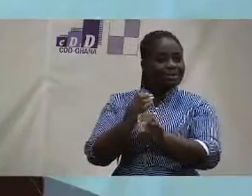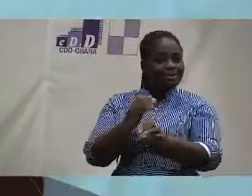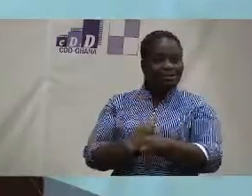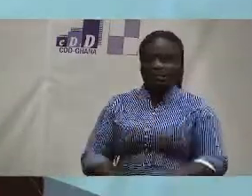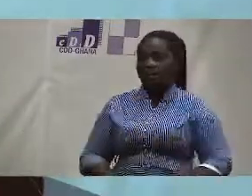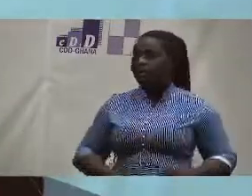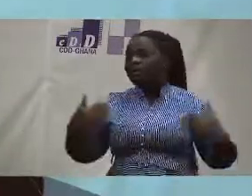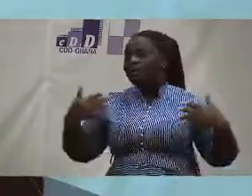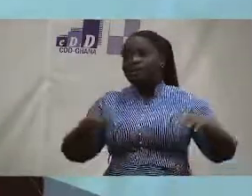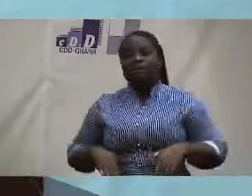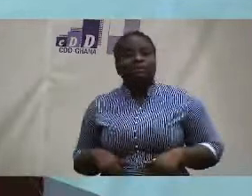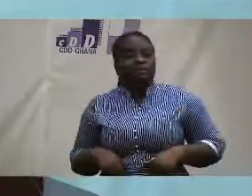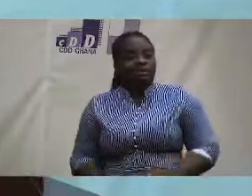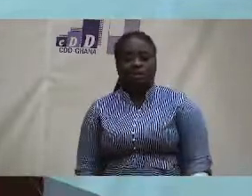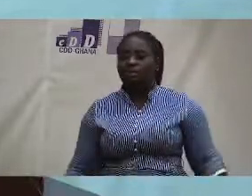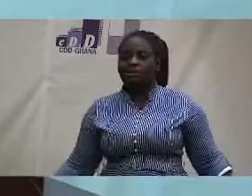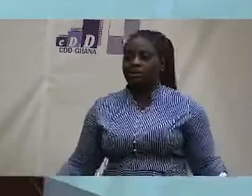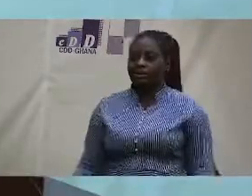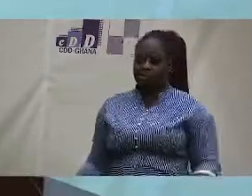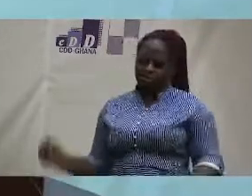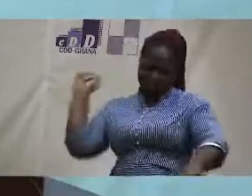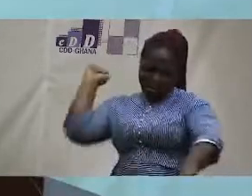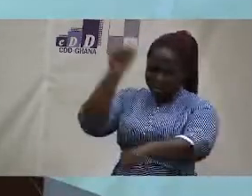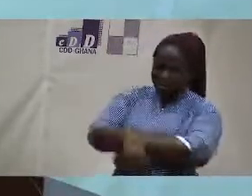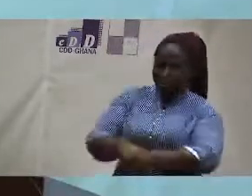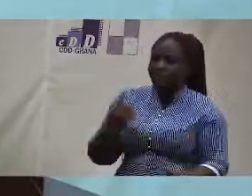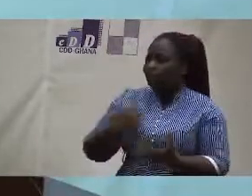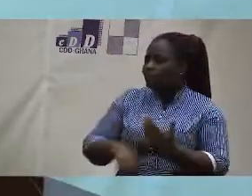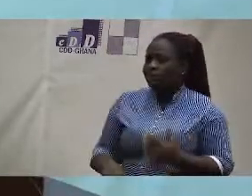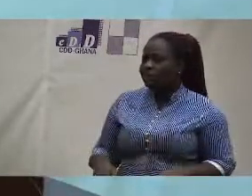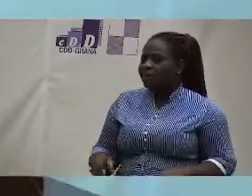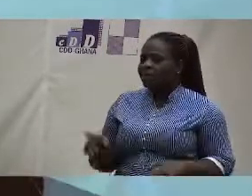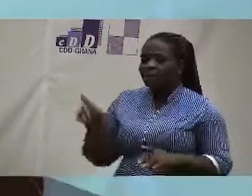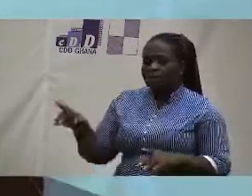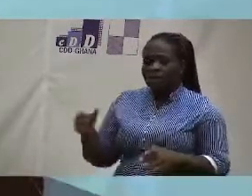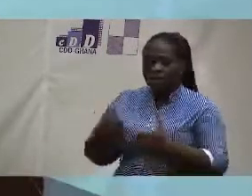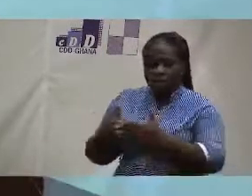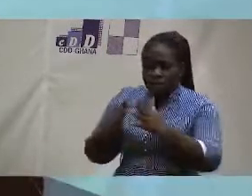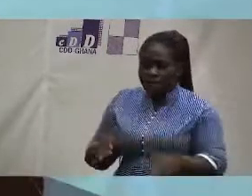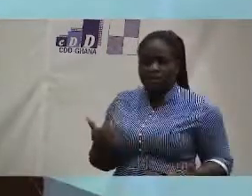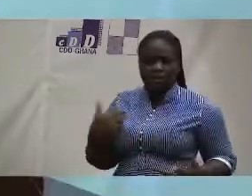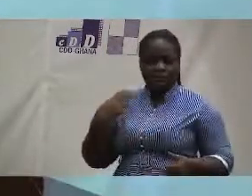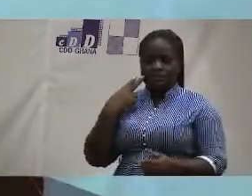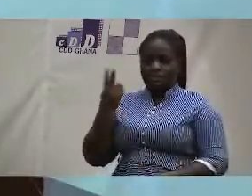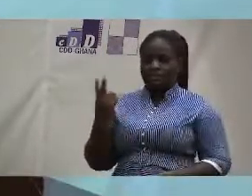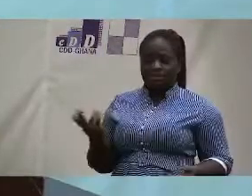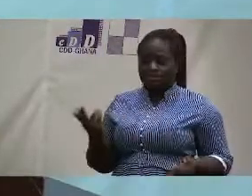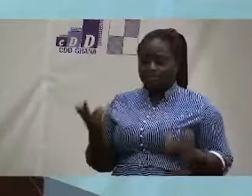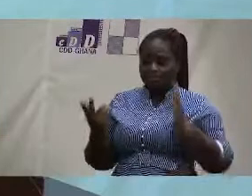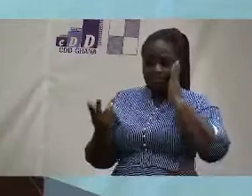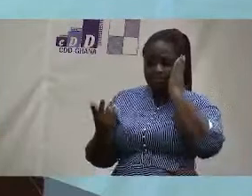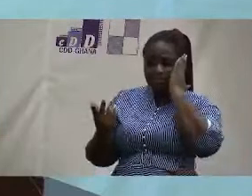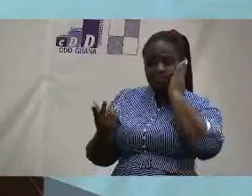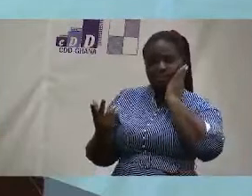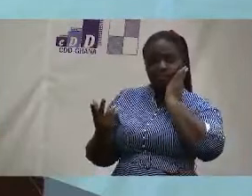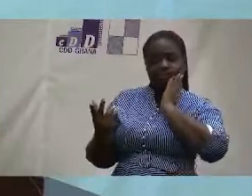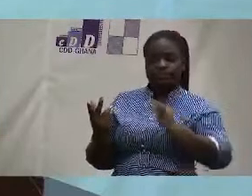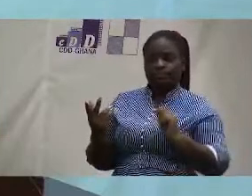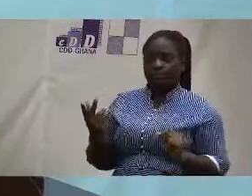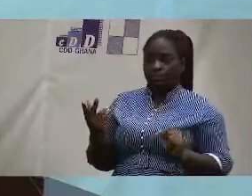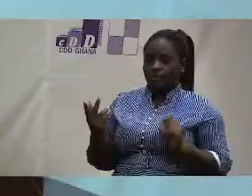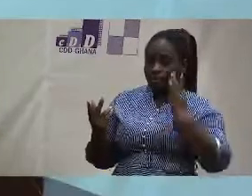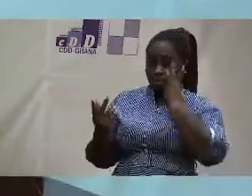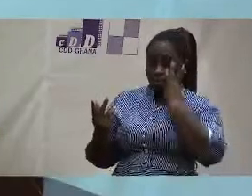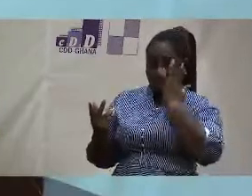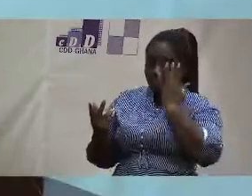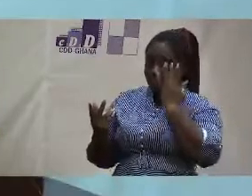Fed Up movement to counter what the movement leaders perceived as a perversion of the Senegalese political